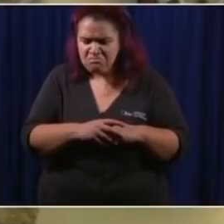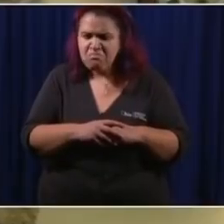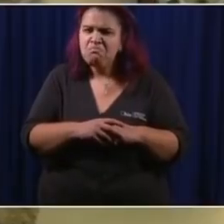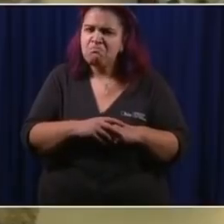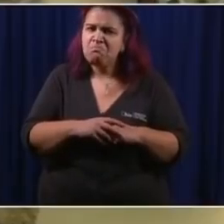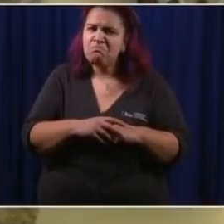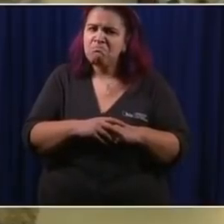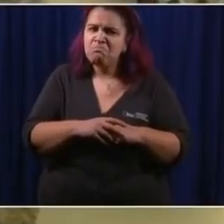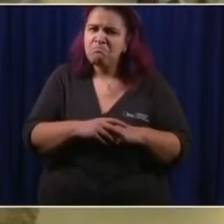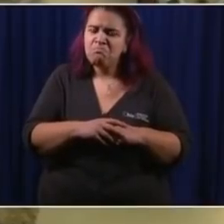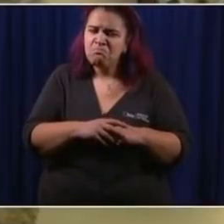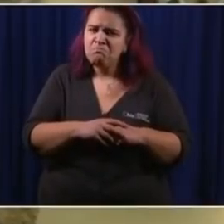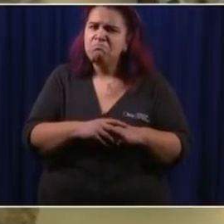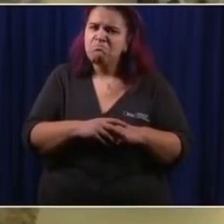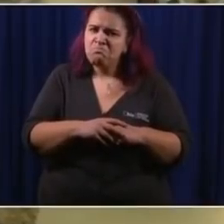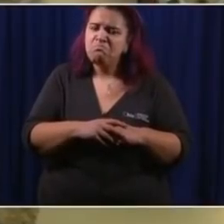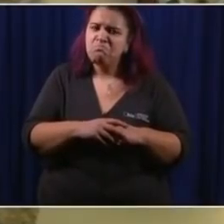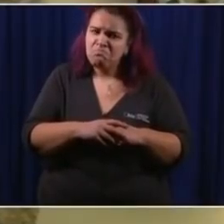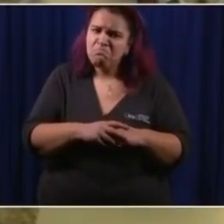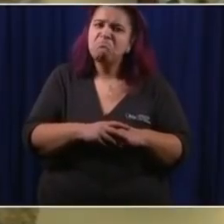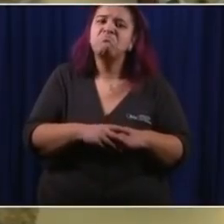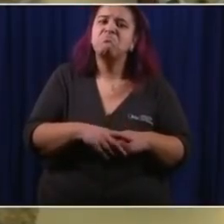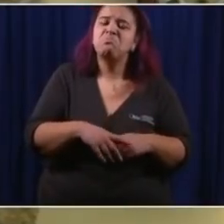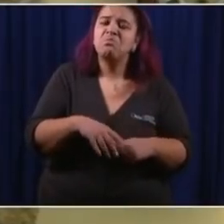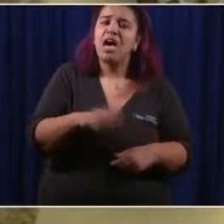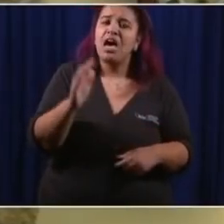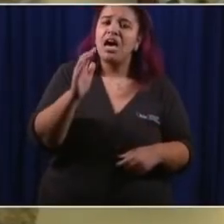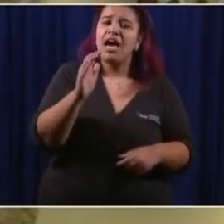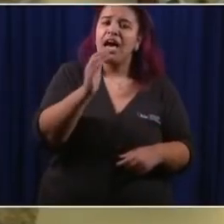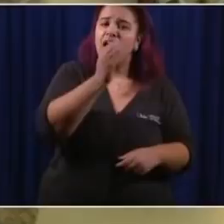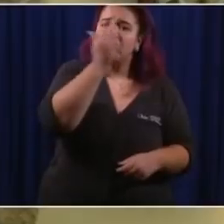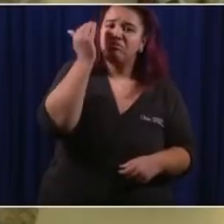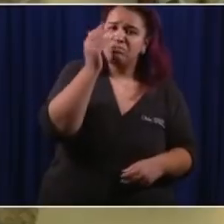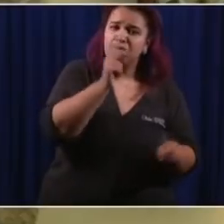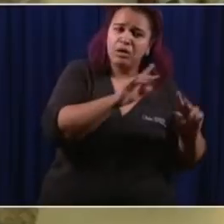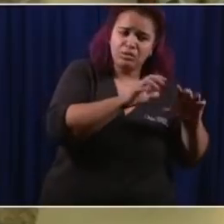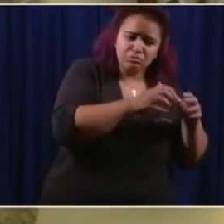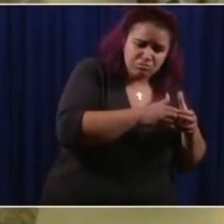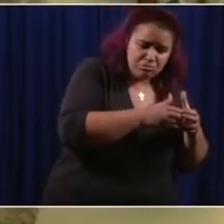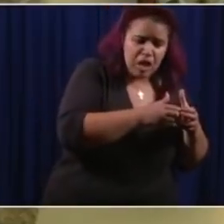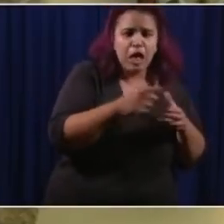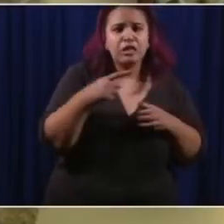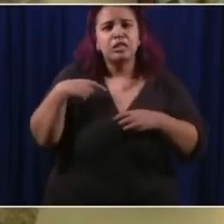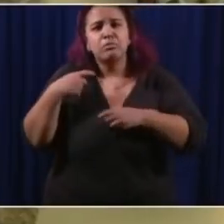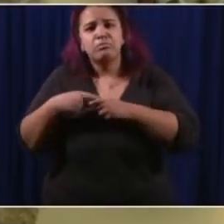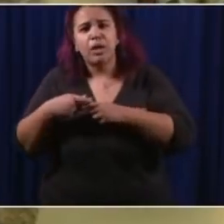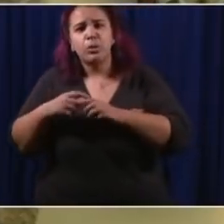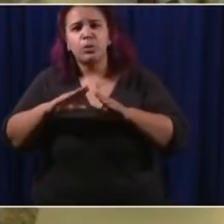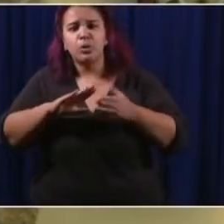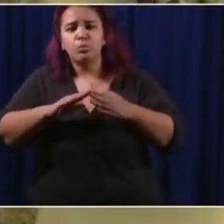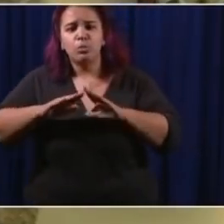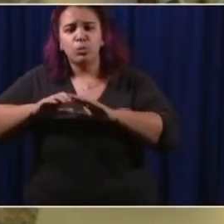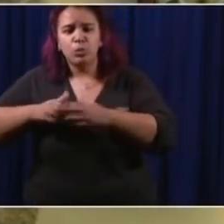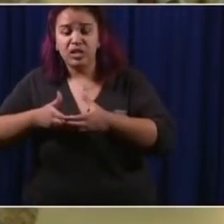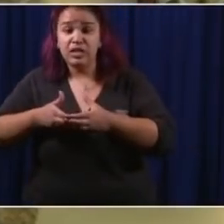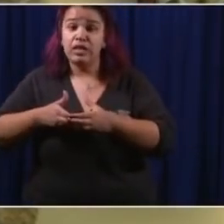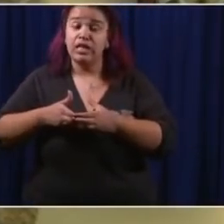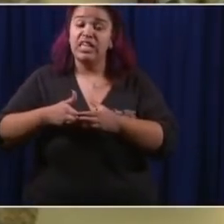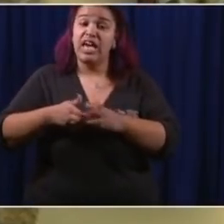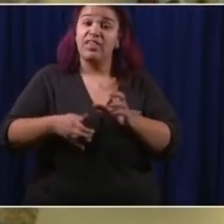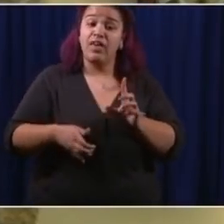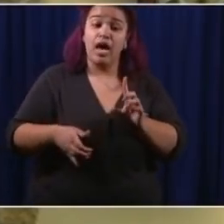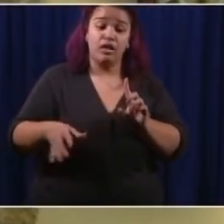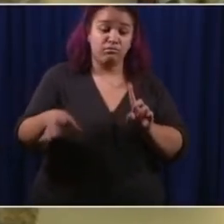COVID, its impact on African Americans, its impact on Hispanic. In fact, we had a chart that I had